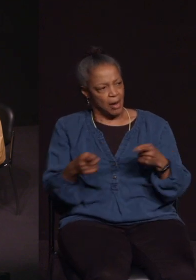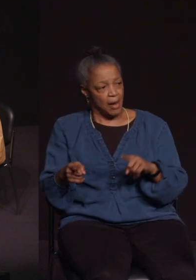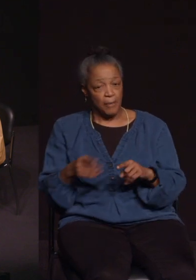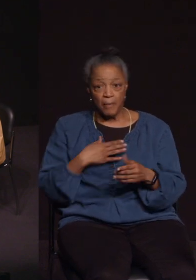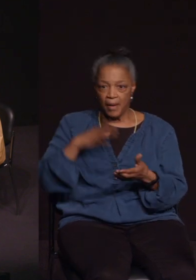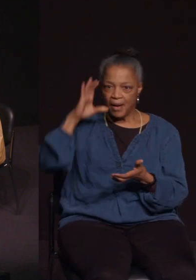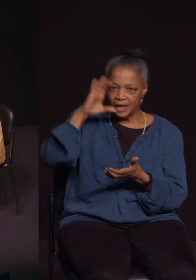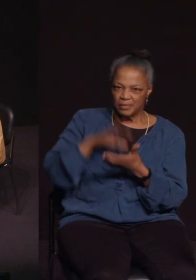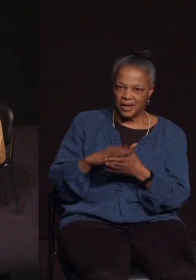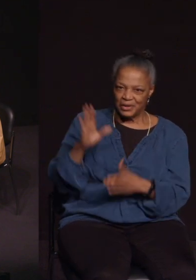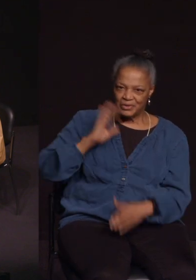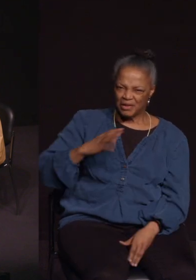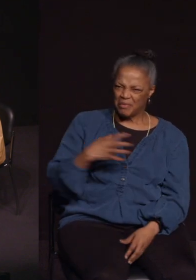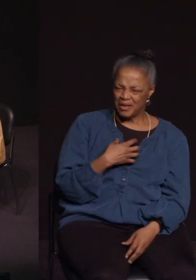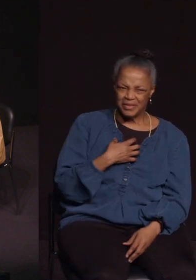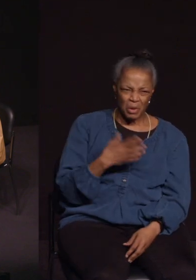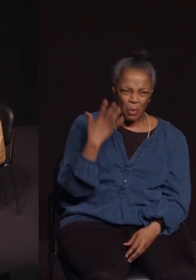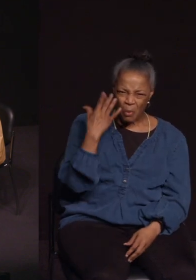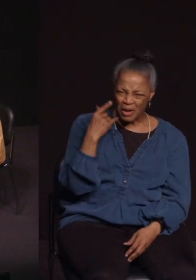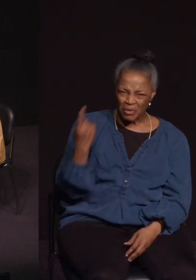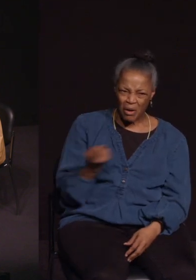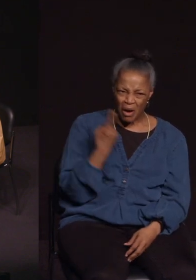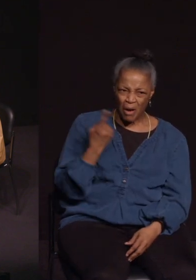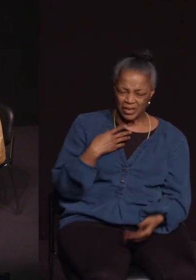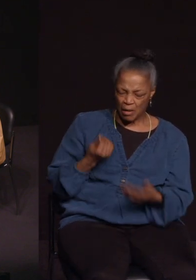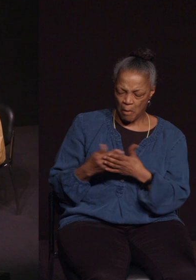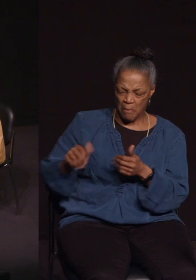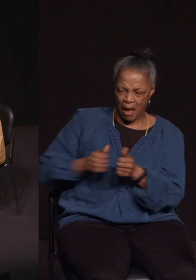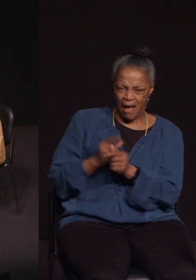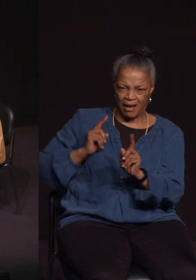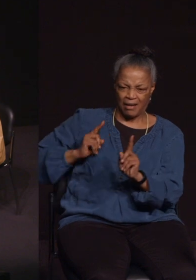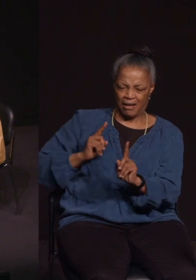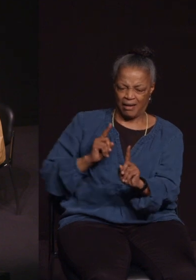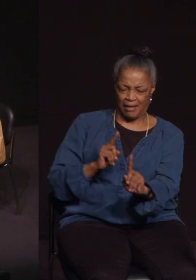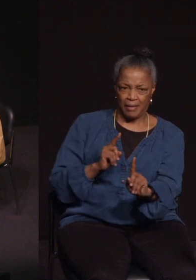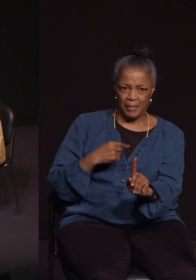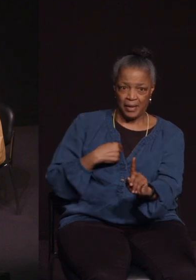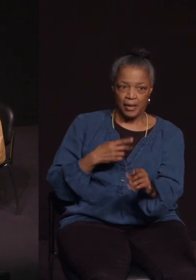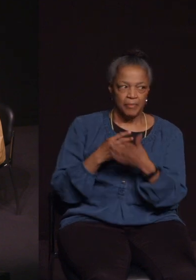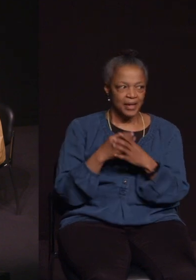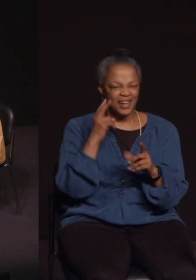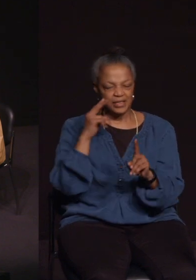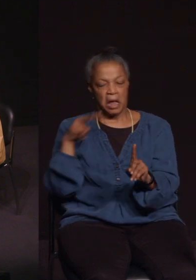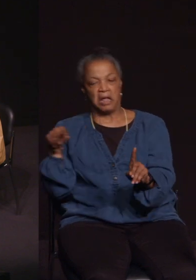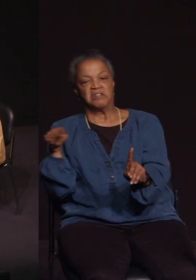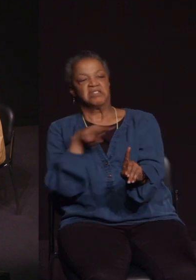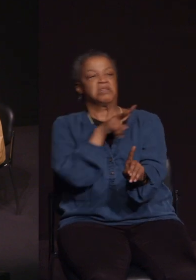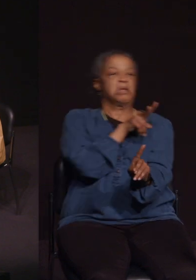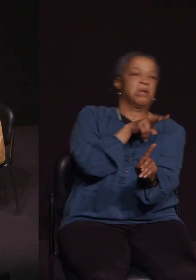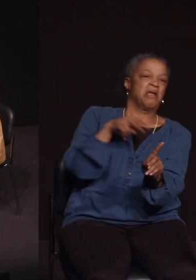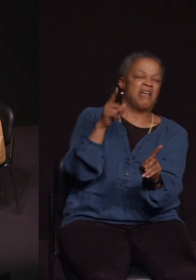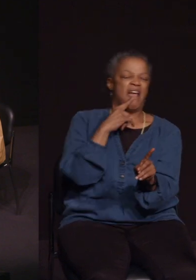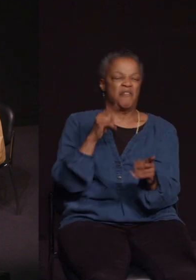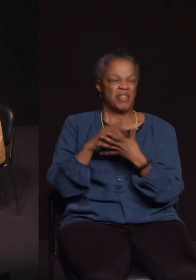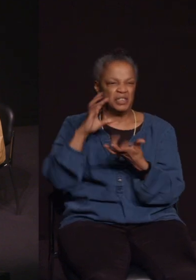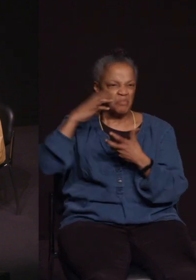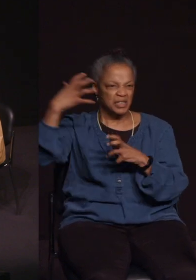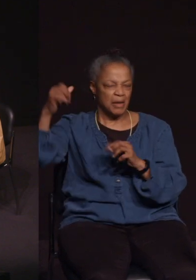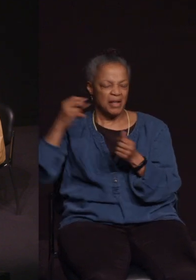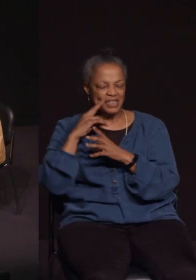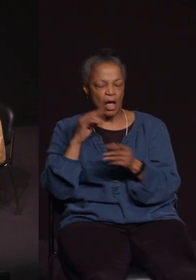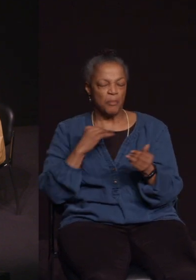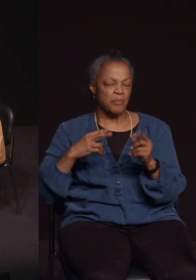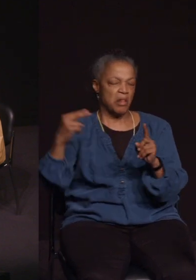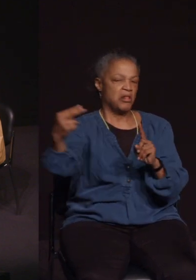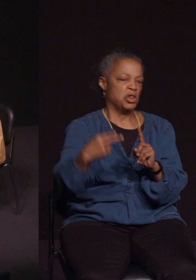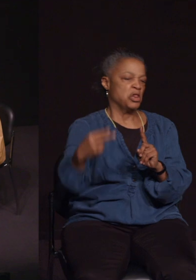used to fuss at me, like, why do you always walk behind me? Because I can see all the messed up shit. I can see how people looking at you. I